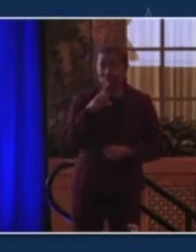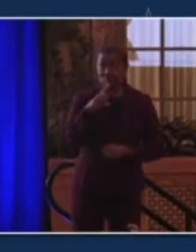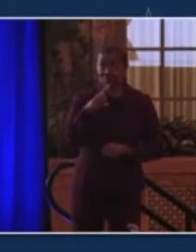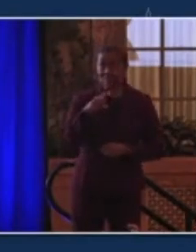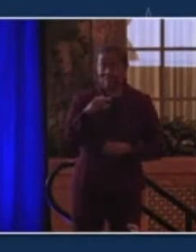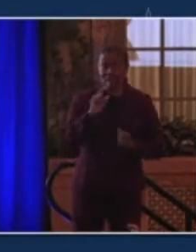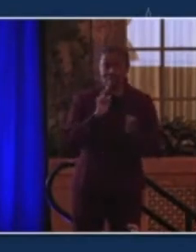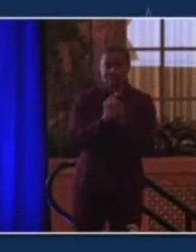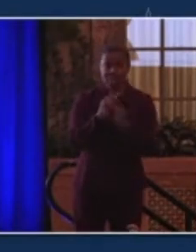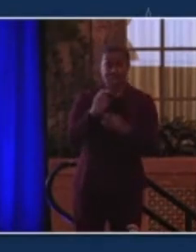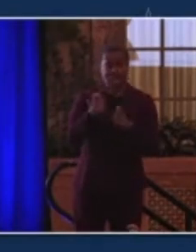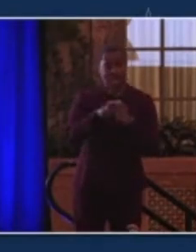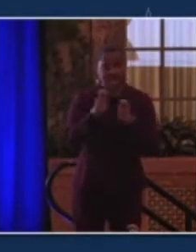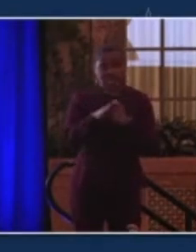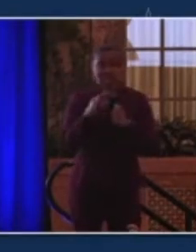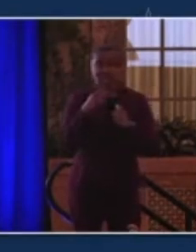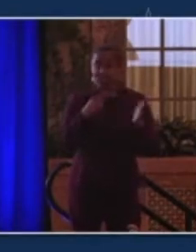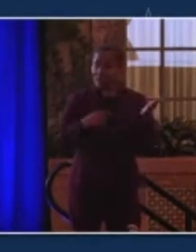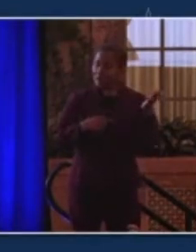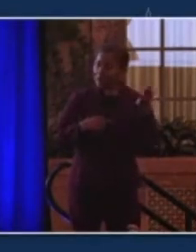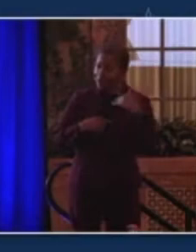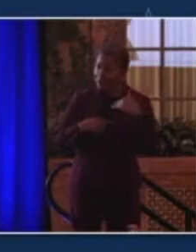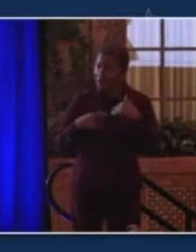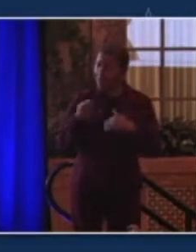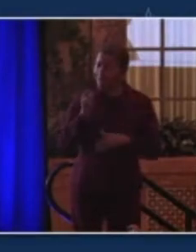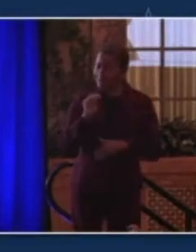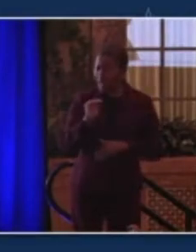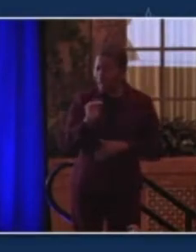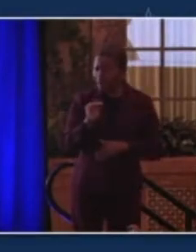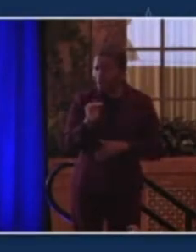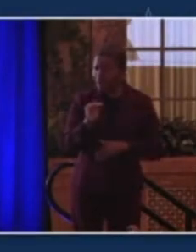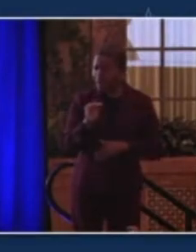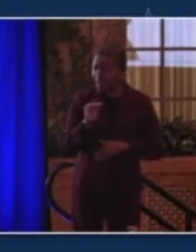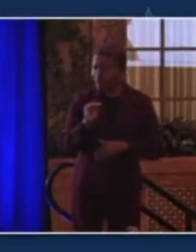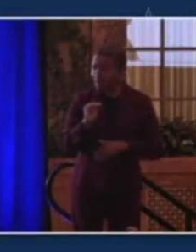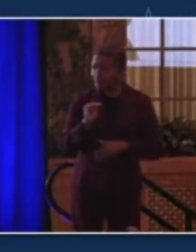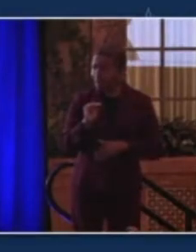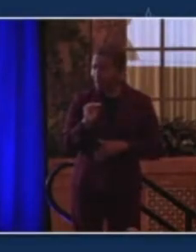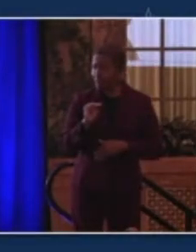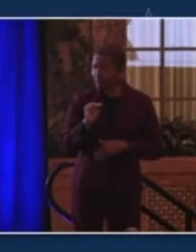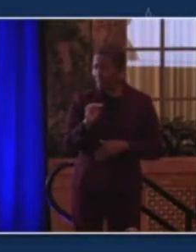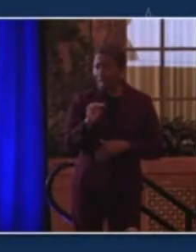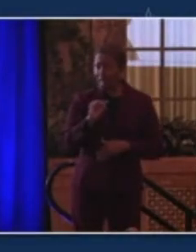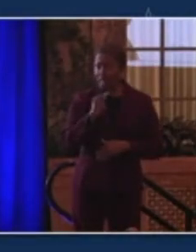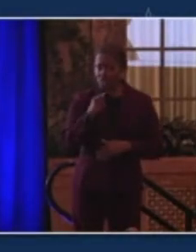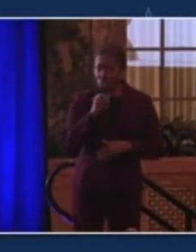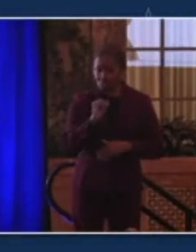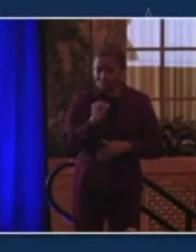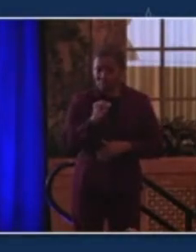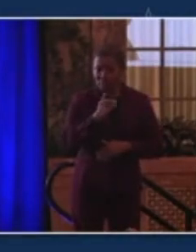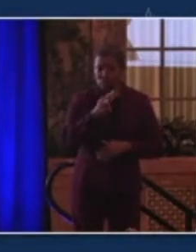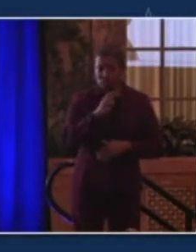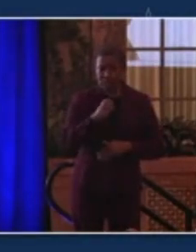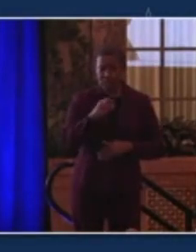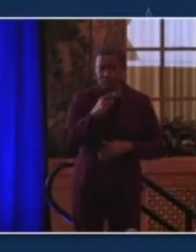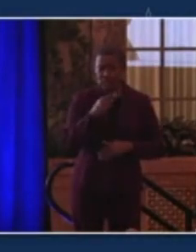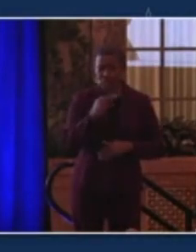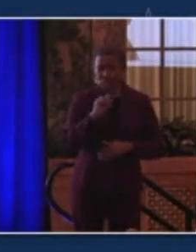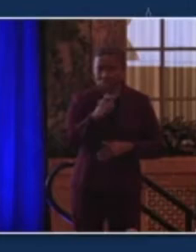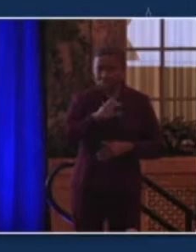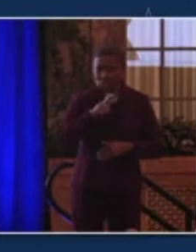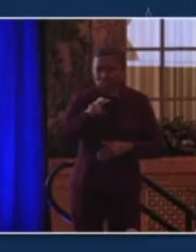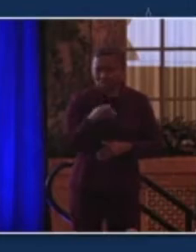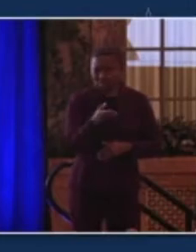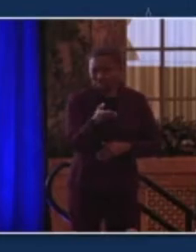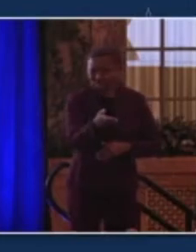door and he said, "Come on in, Tim and Grim," for Jackie Grimshaw, and there she is right there,